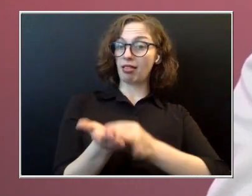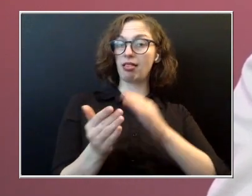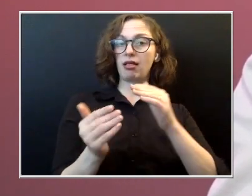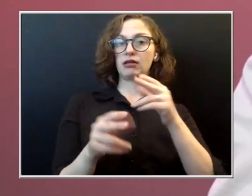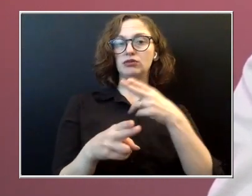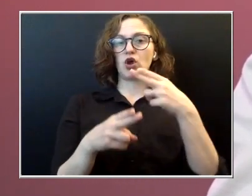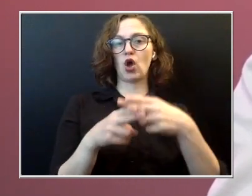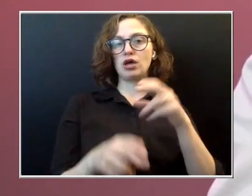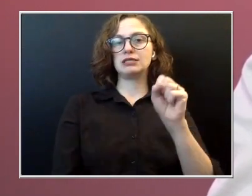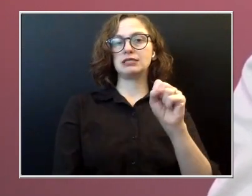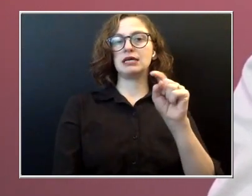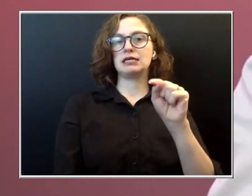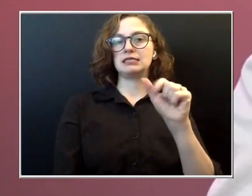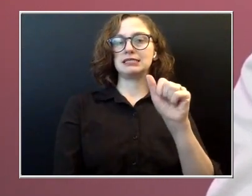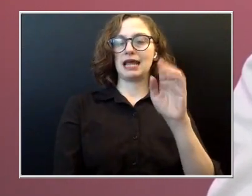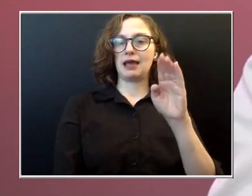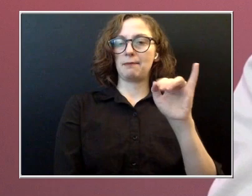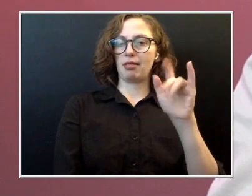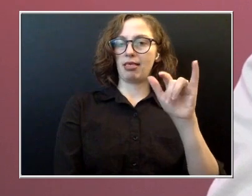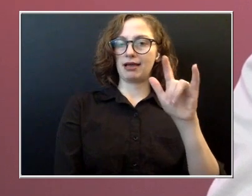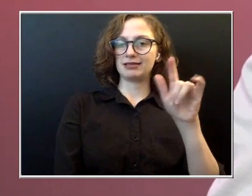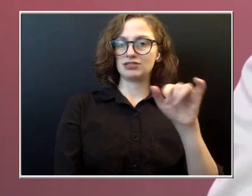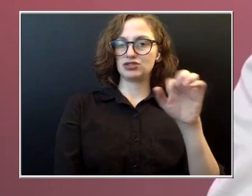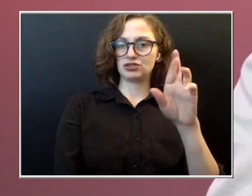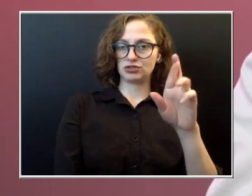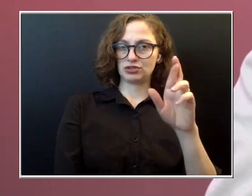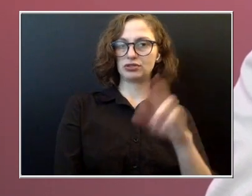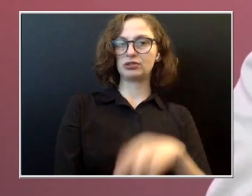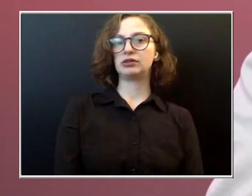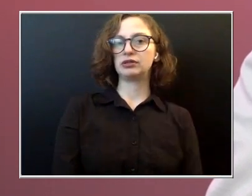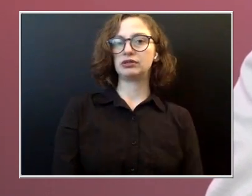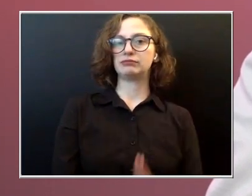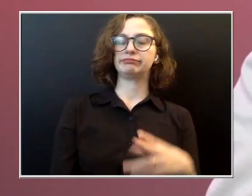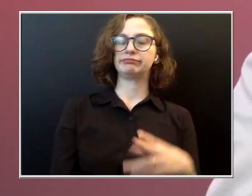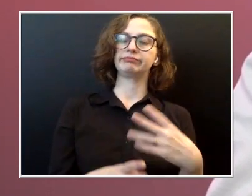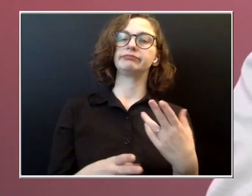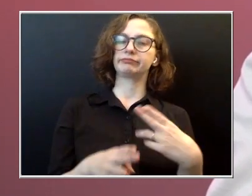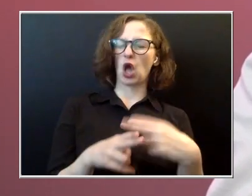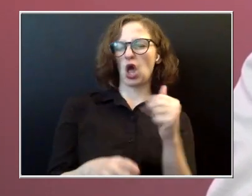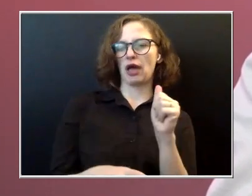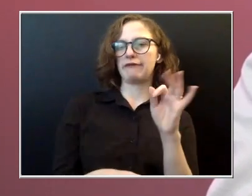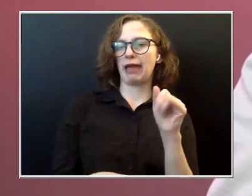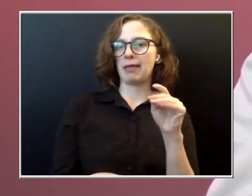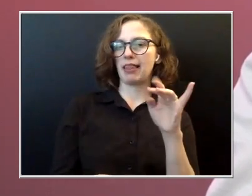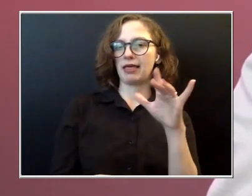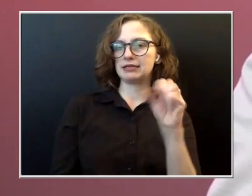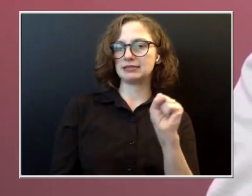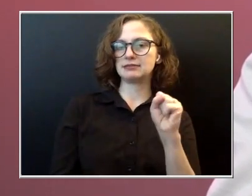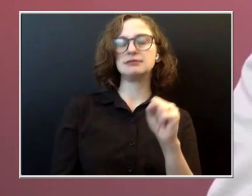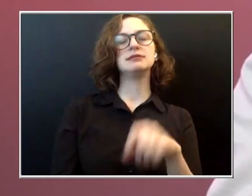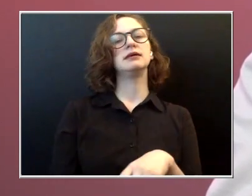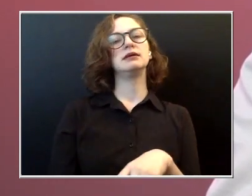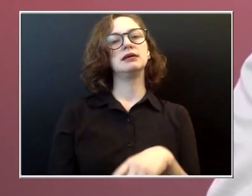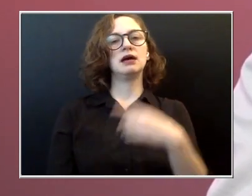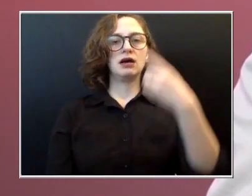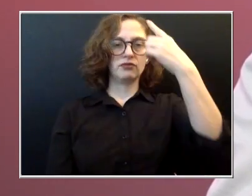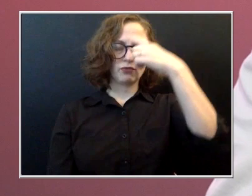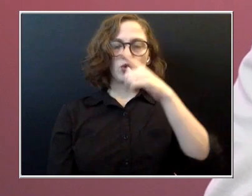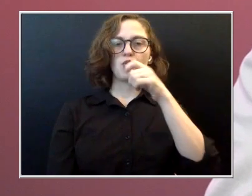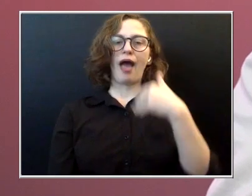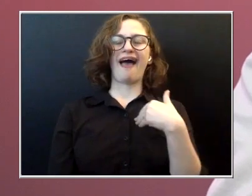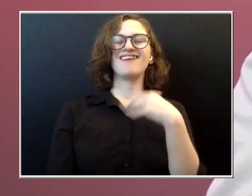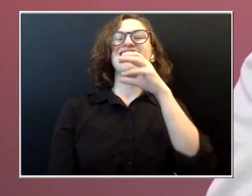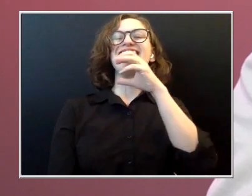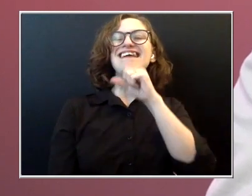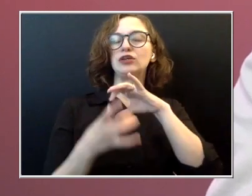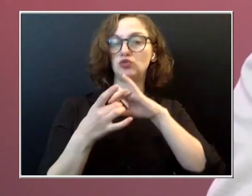tafamidis. It's sold under the trade name tafamidis. It's for people who have age-related cardiac amyloidosis.